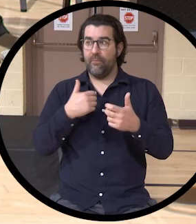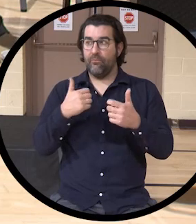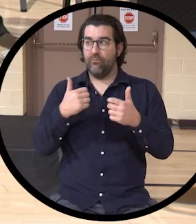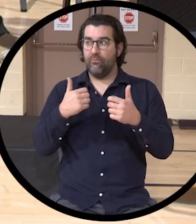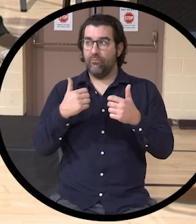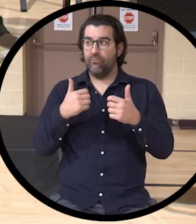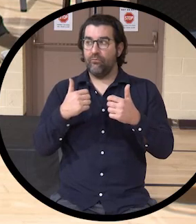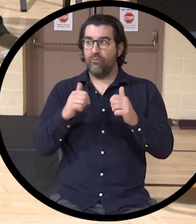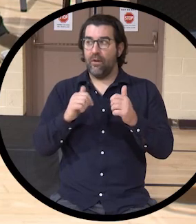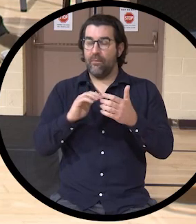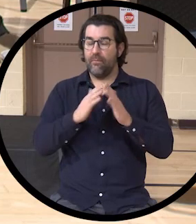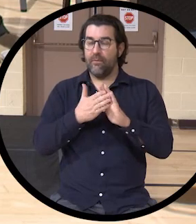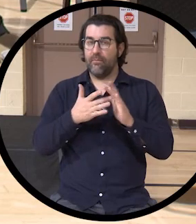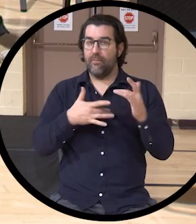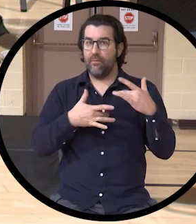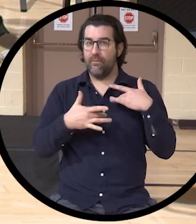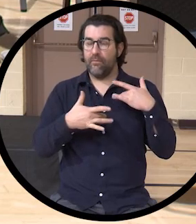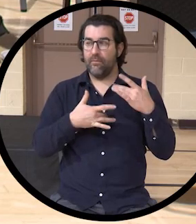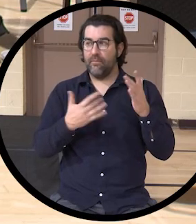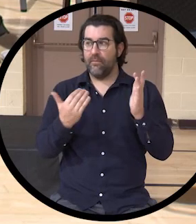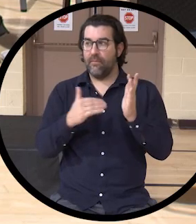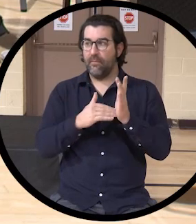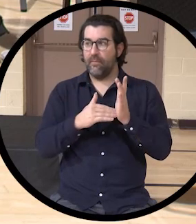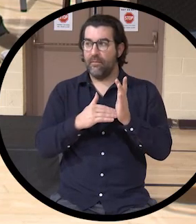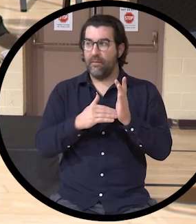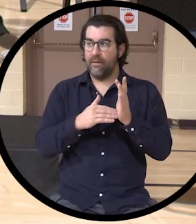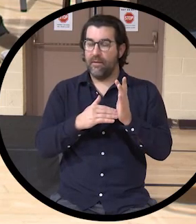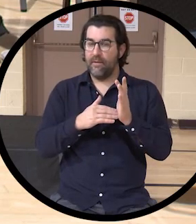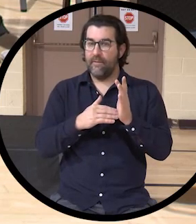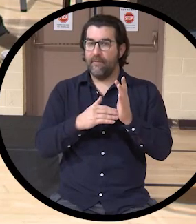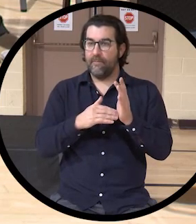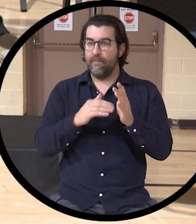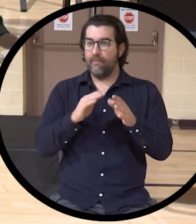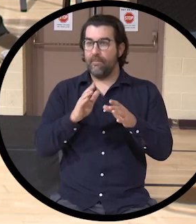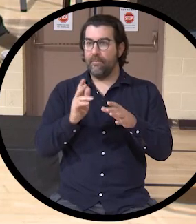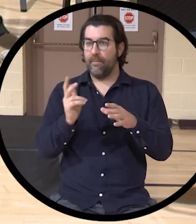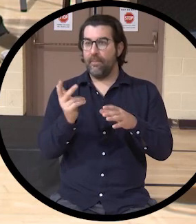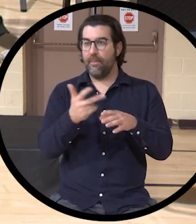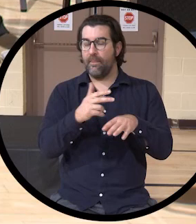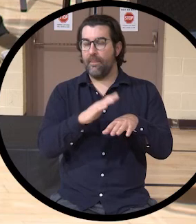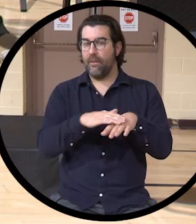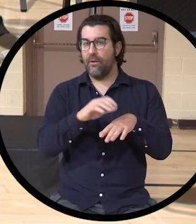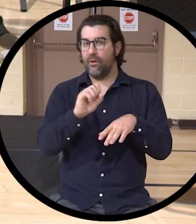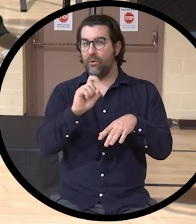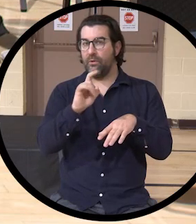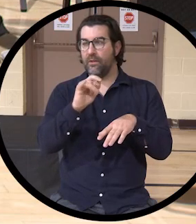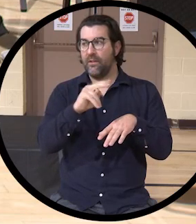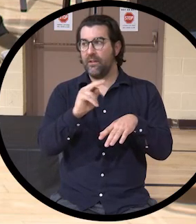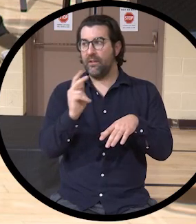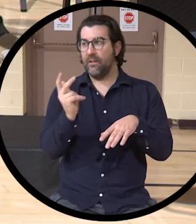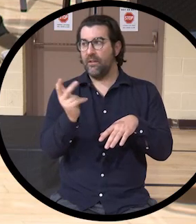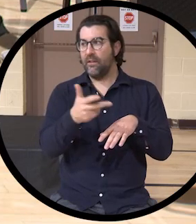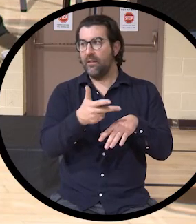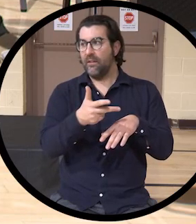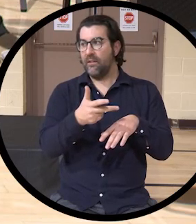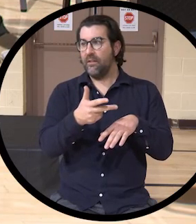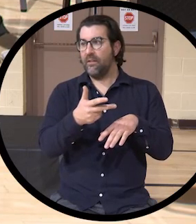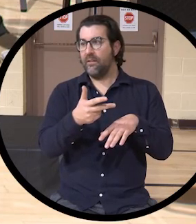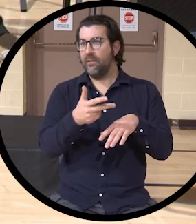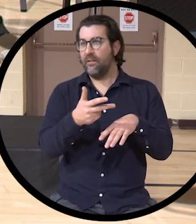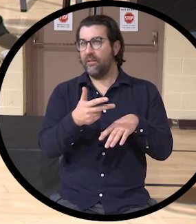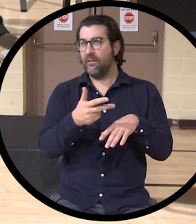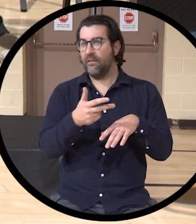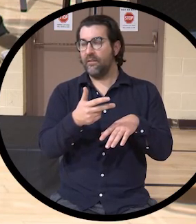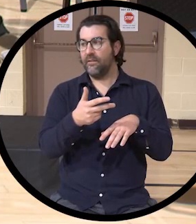turn again, like 20 minutes later or Ellen or whatever, onto Stanton, and instead of worrying about parking, which